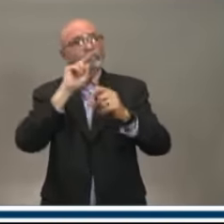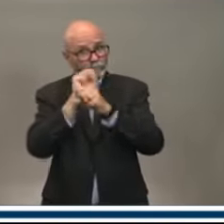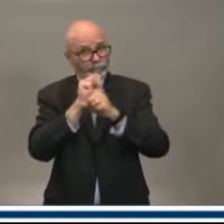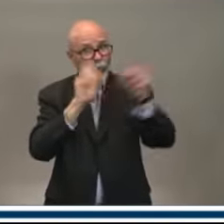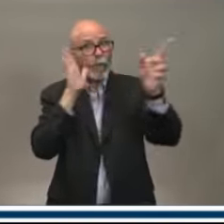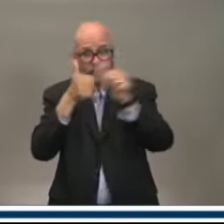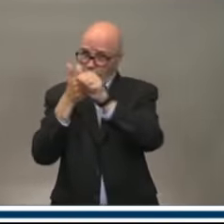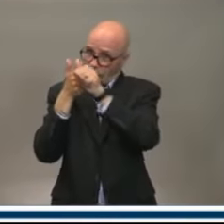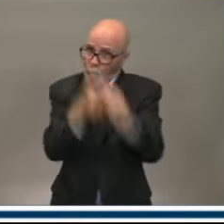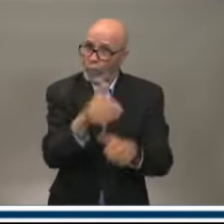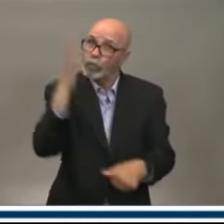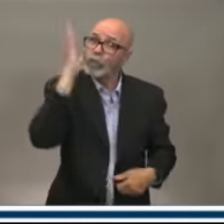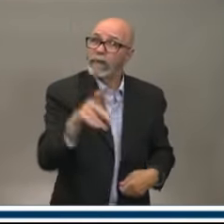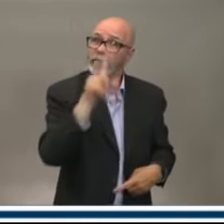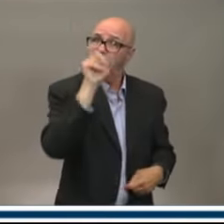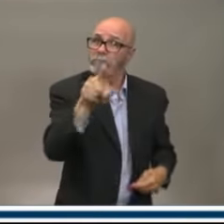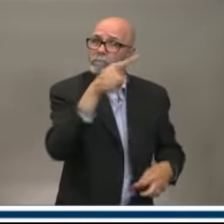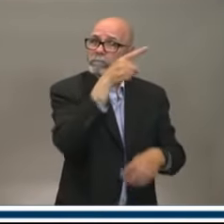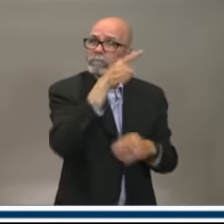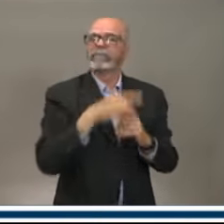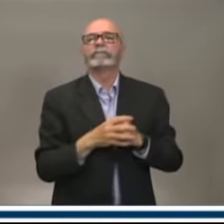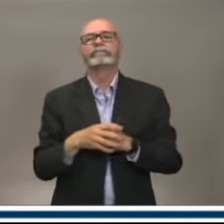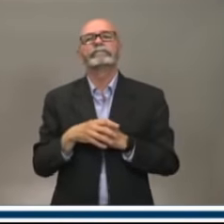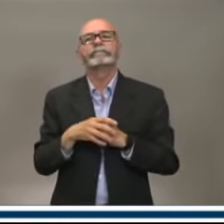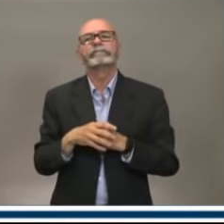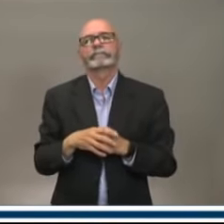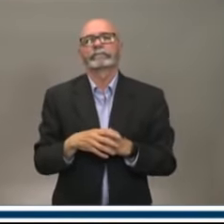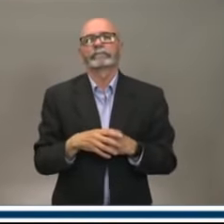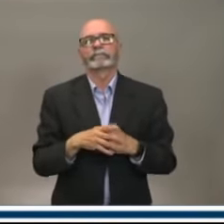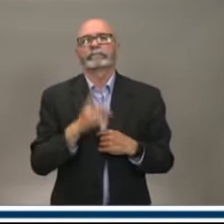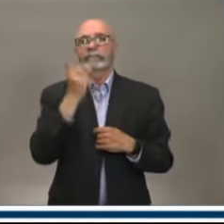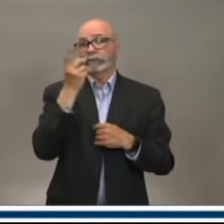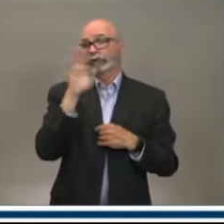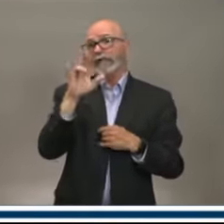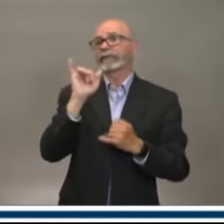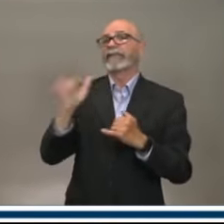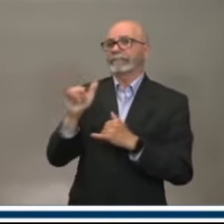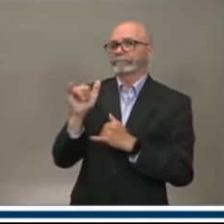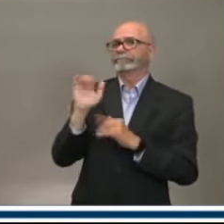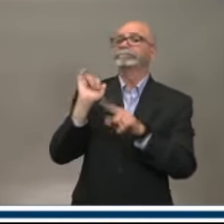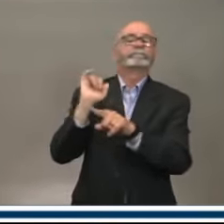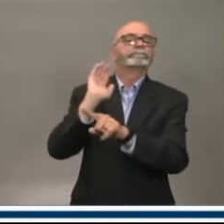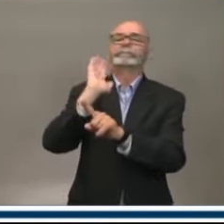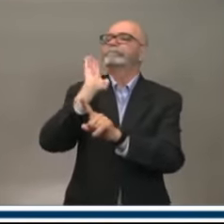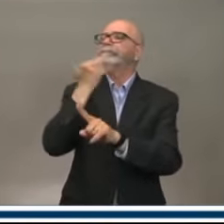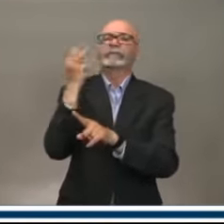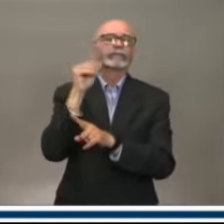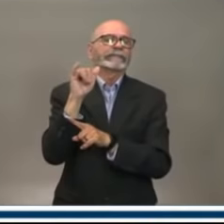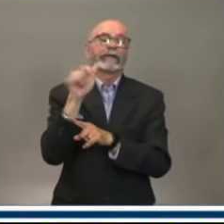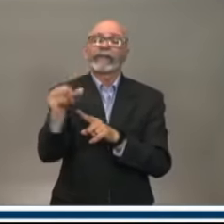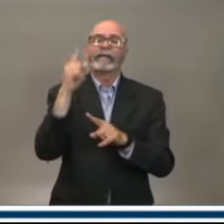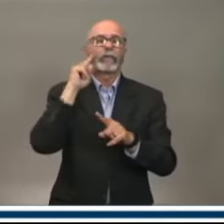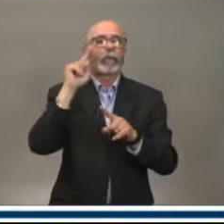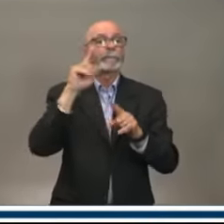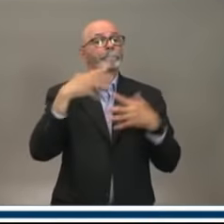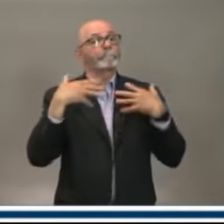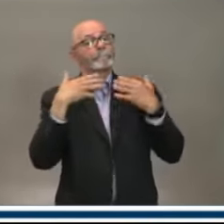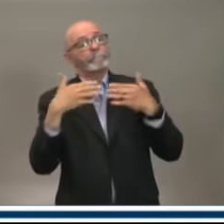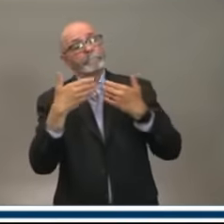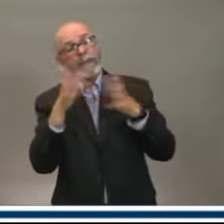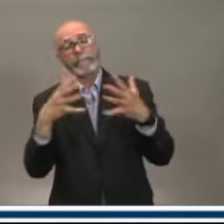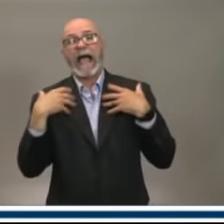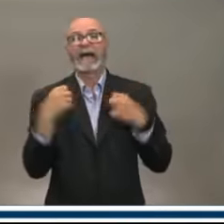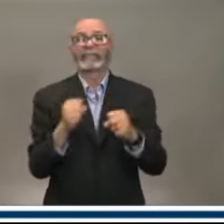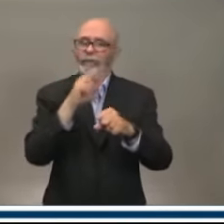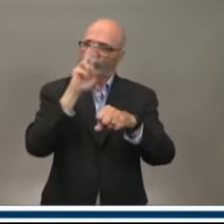is the strongest public health advice, and I would say it has to be a minimum of 14 days, 1 incubation